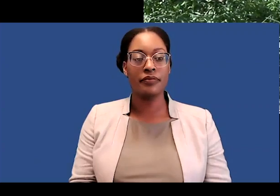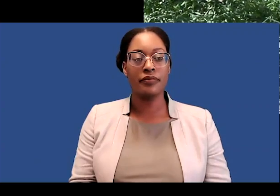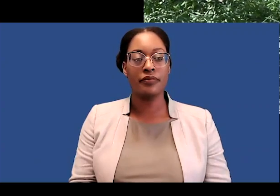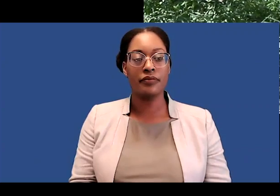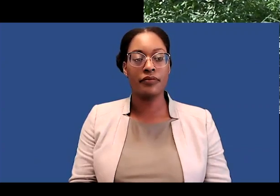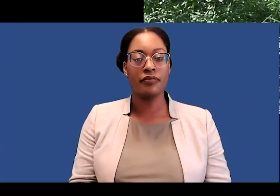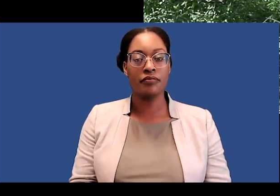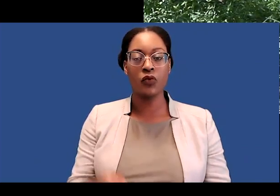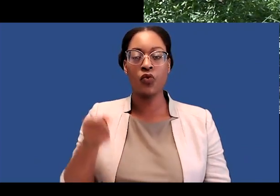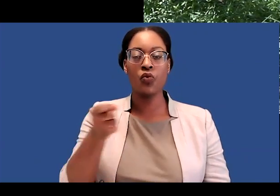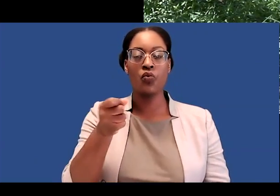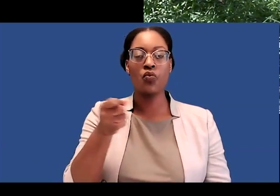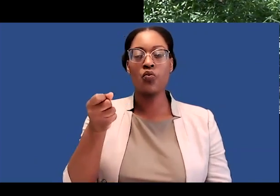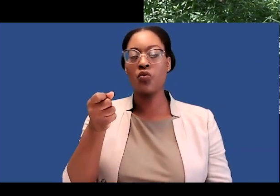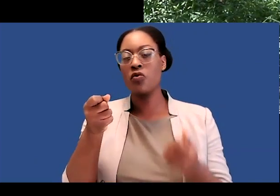Hold here a few breaths.